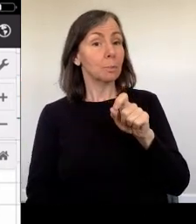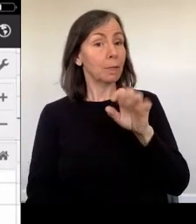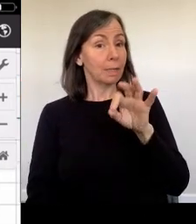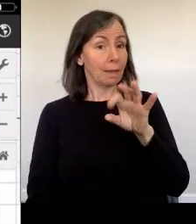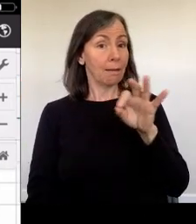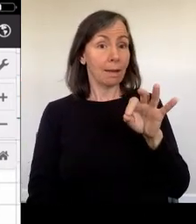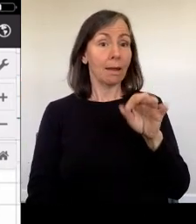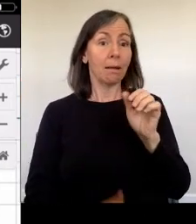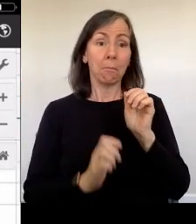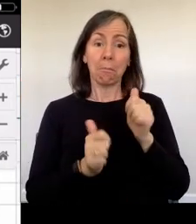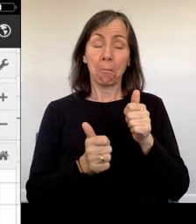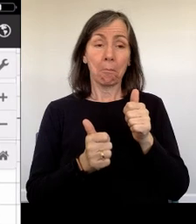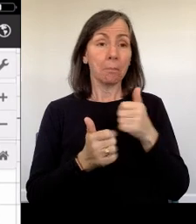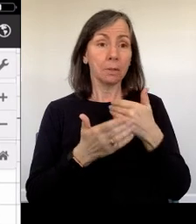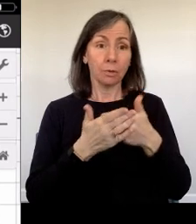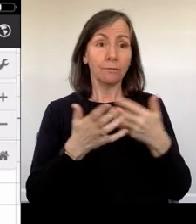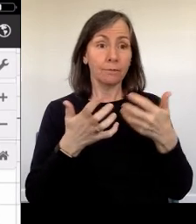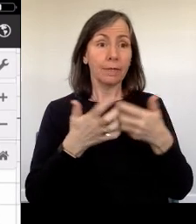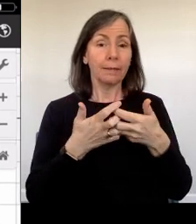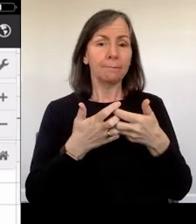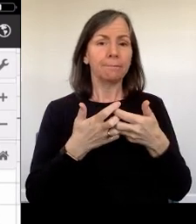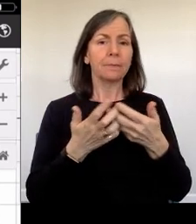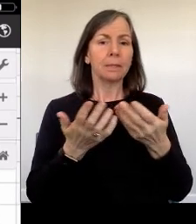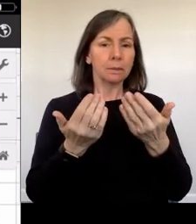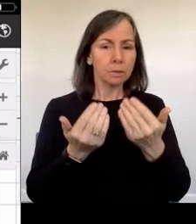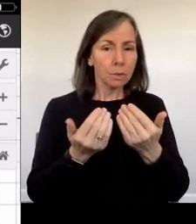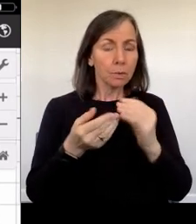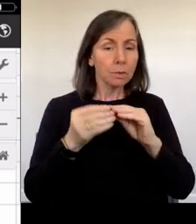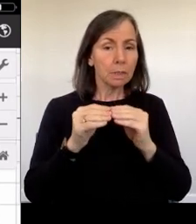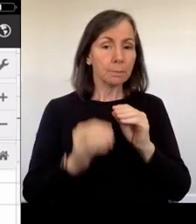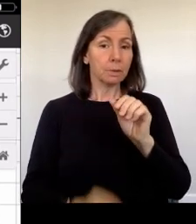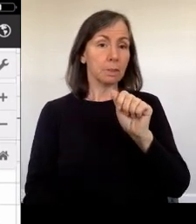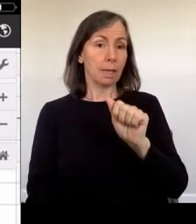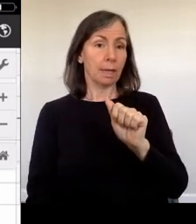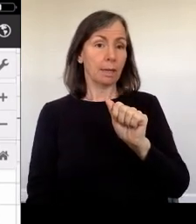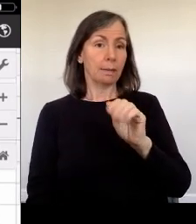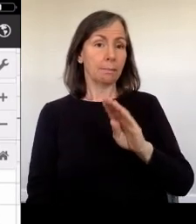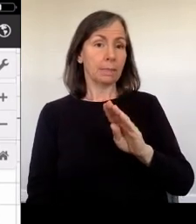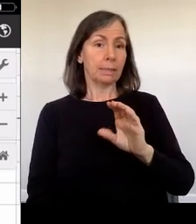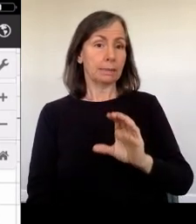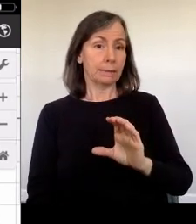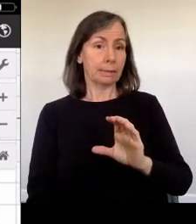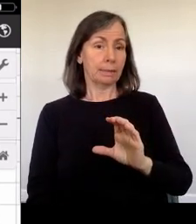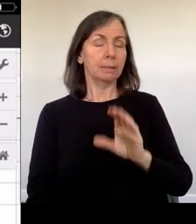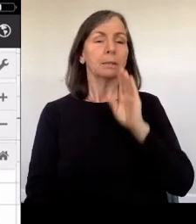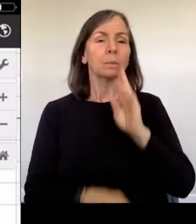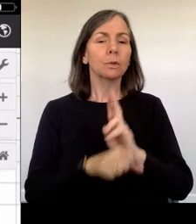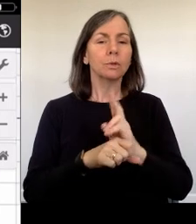So these are the numbers A, B, and C that you're going to use for your next part.